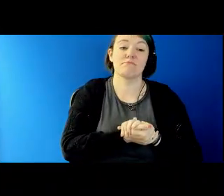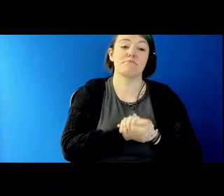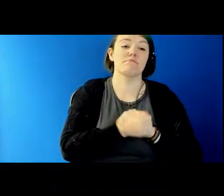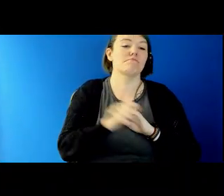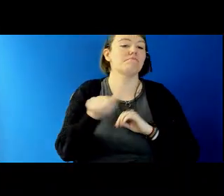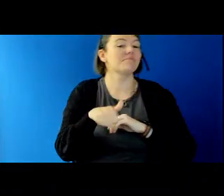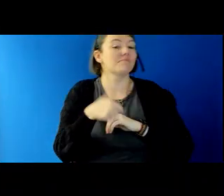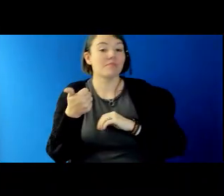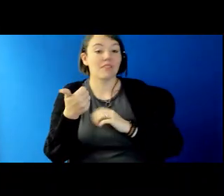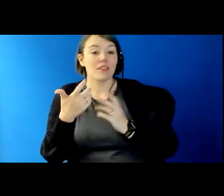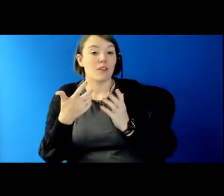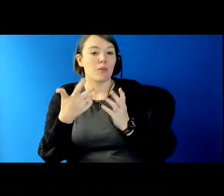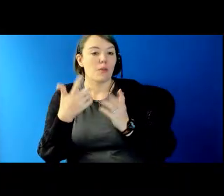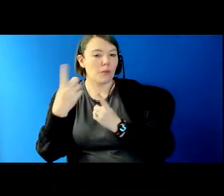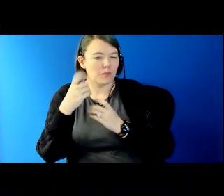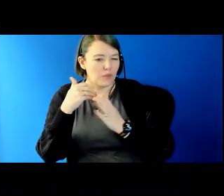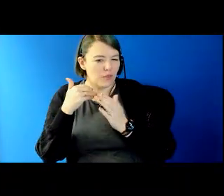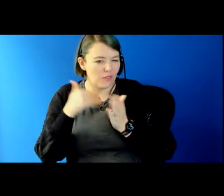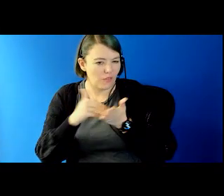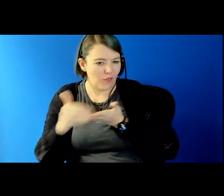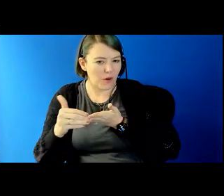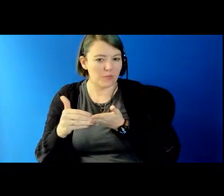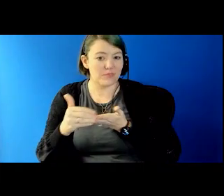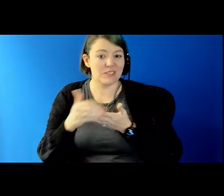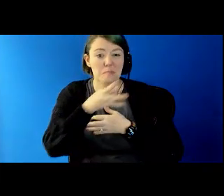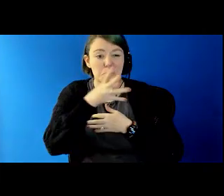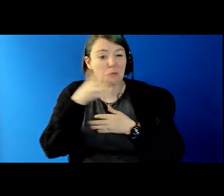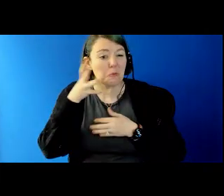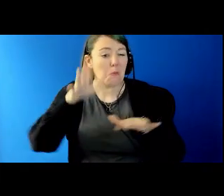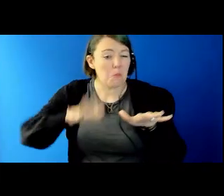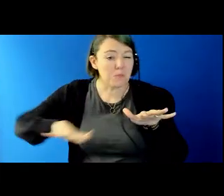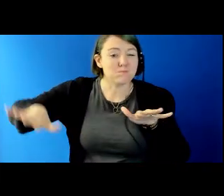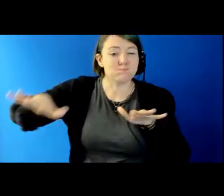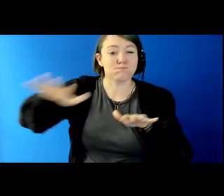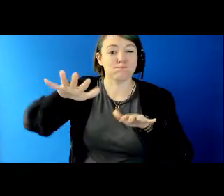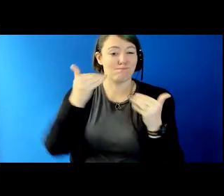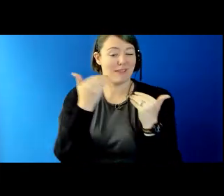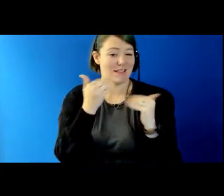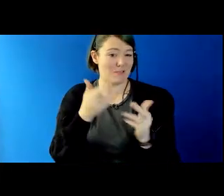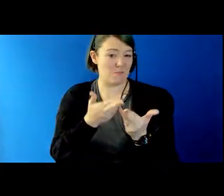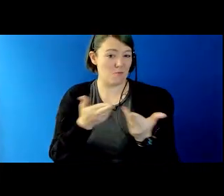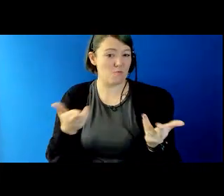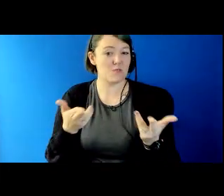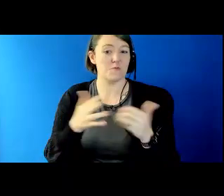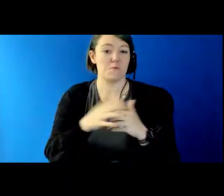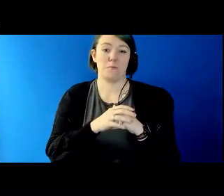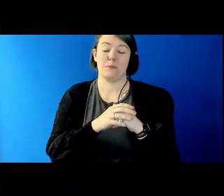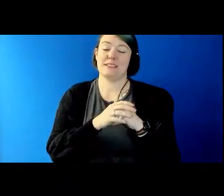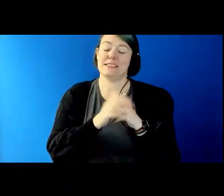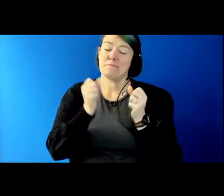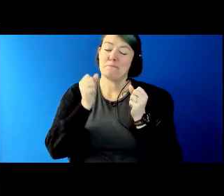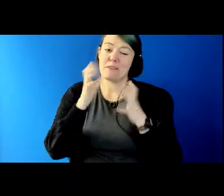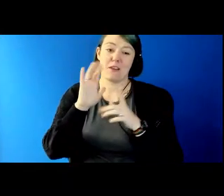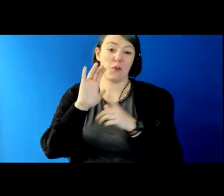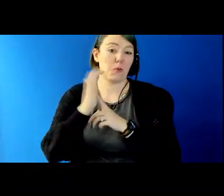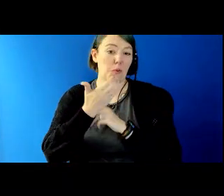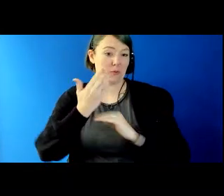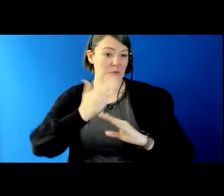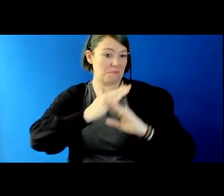significant cultural barriers? So for this, really look at a partnership with OOD. This is a great first